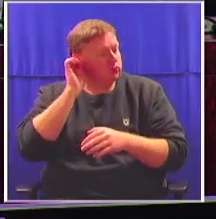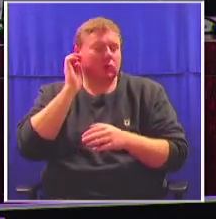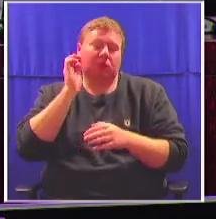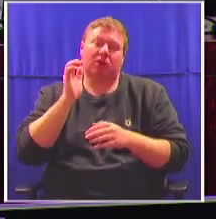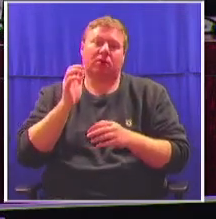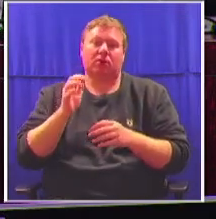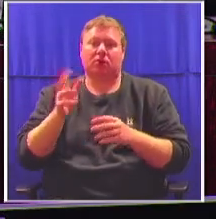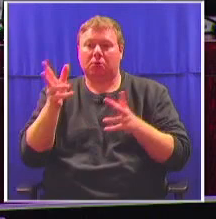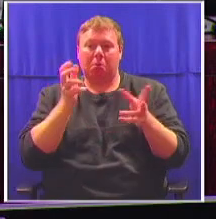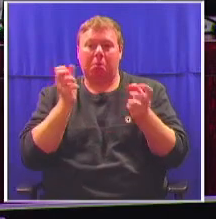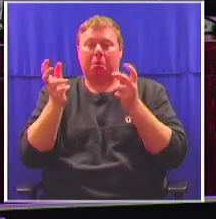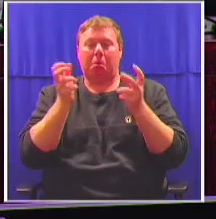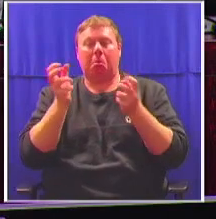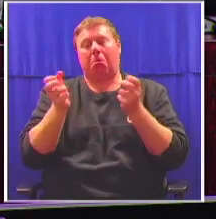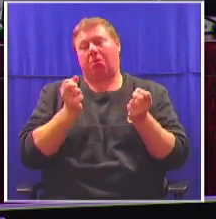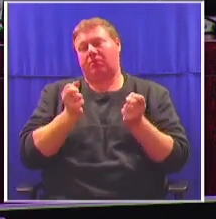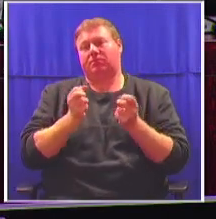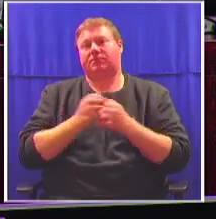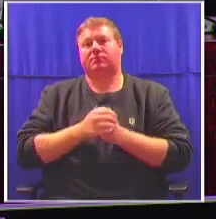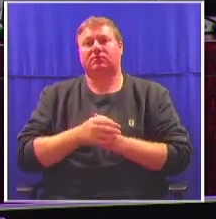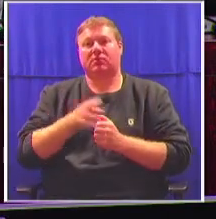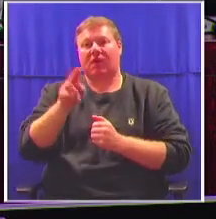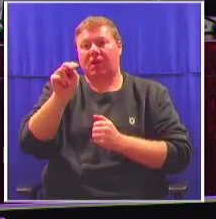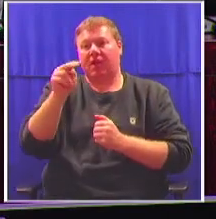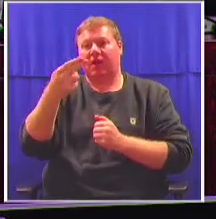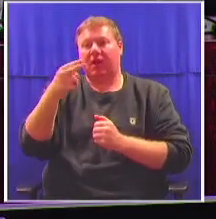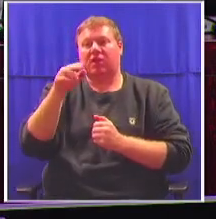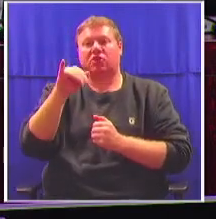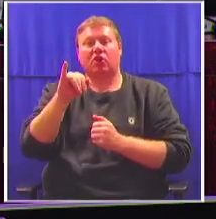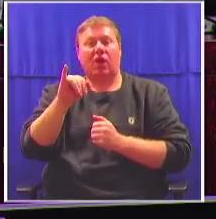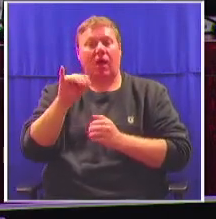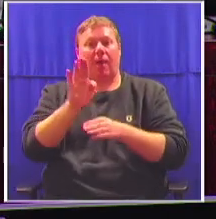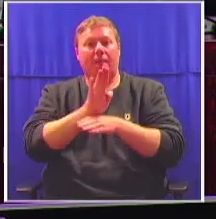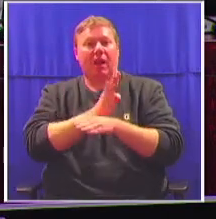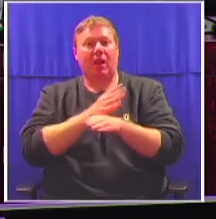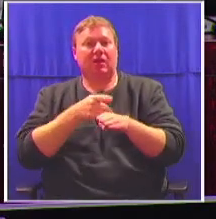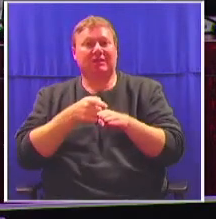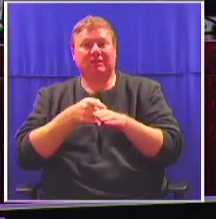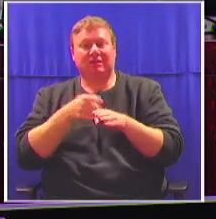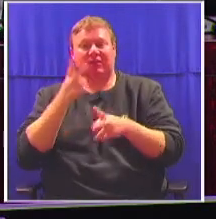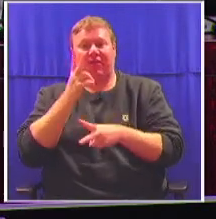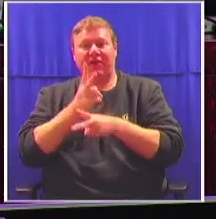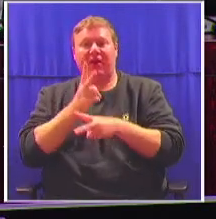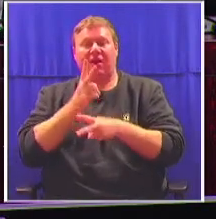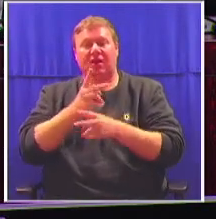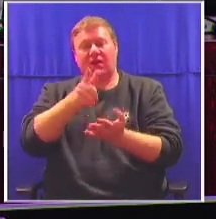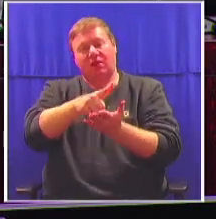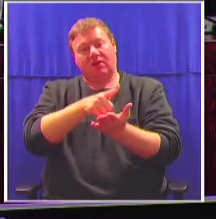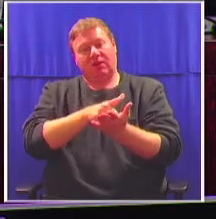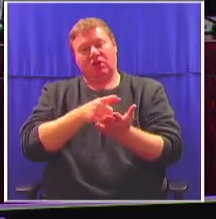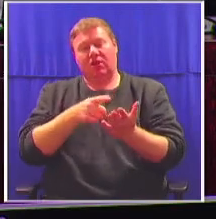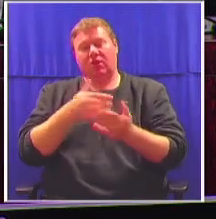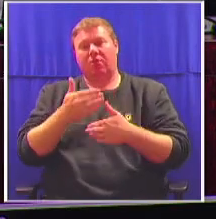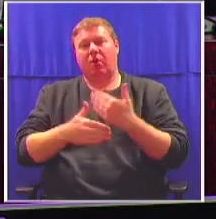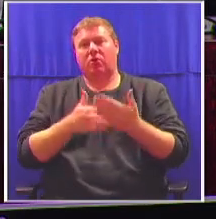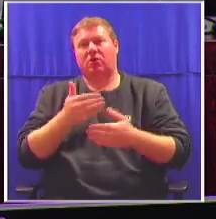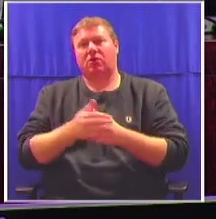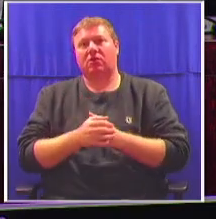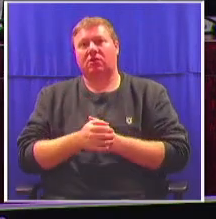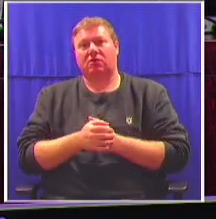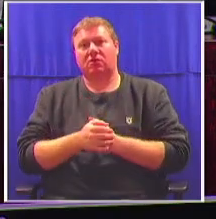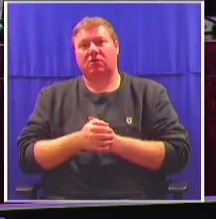those. As the NHI bill is finalized through the legislative process, and as it